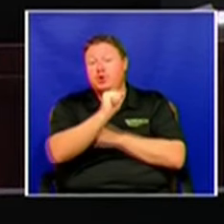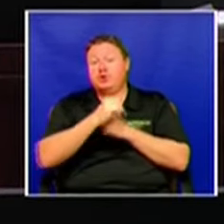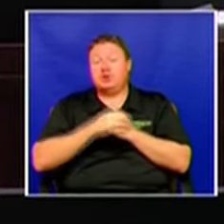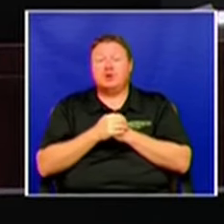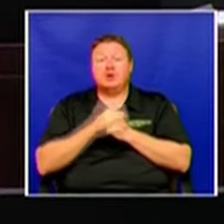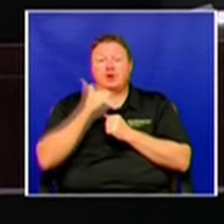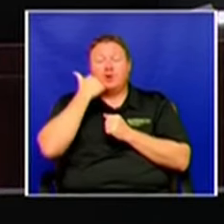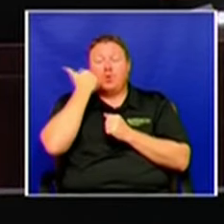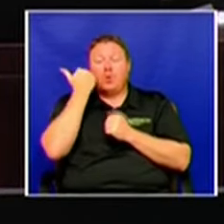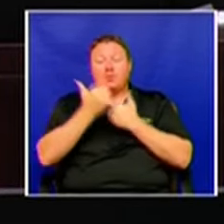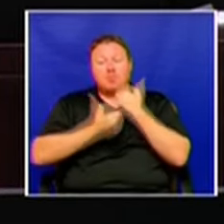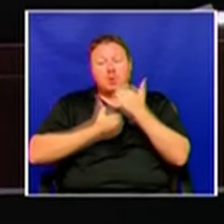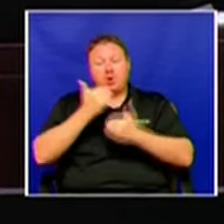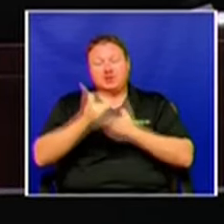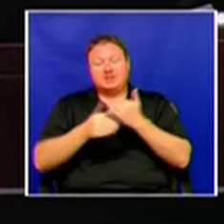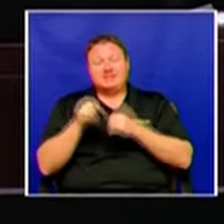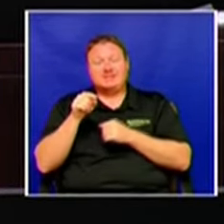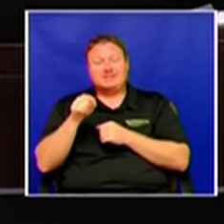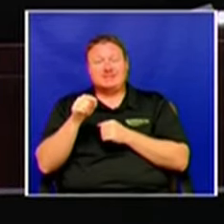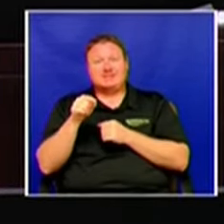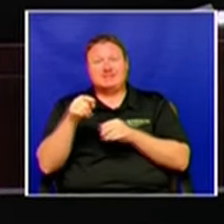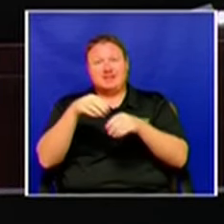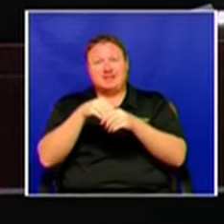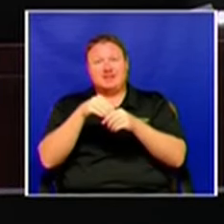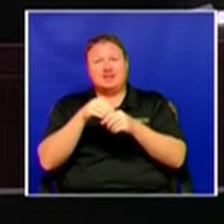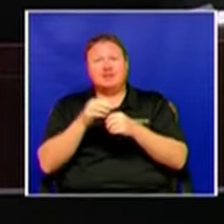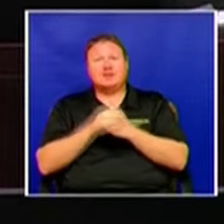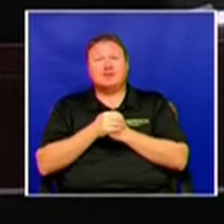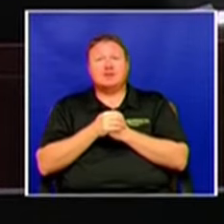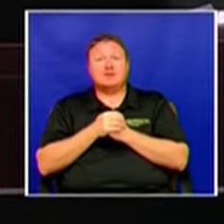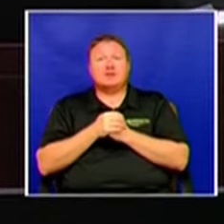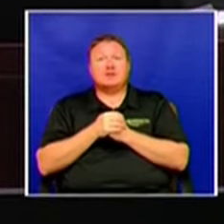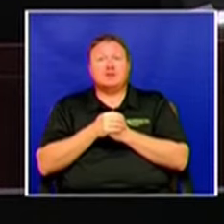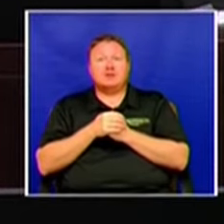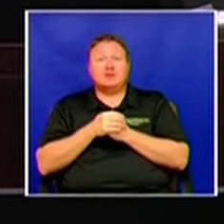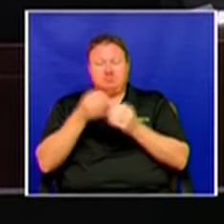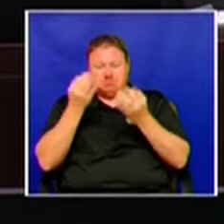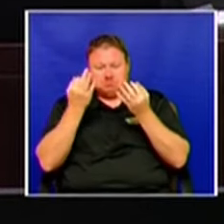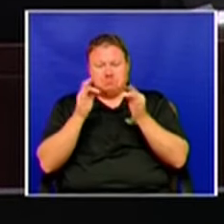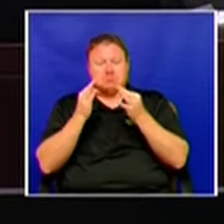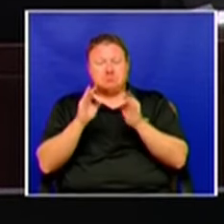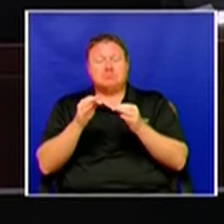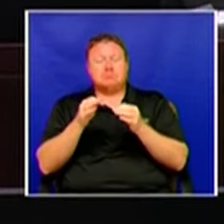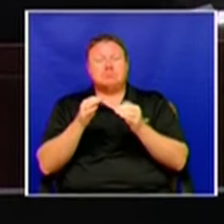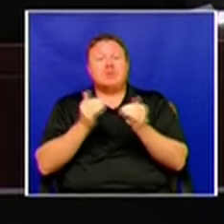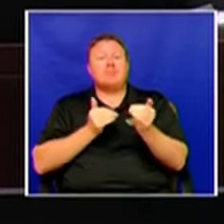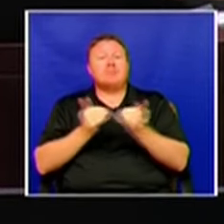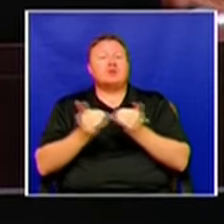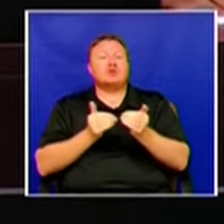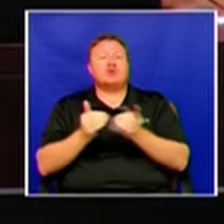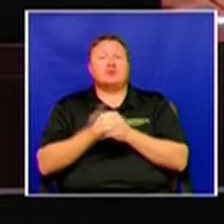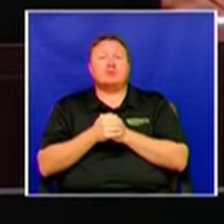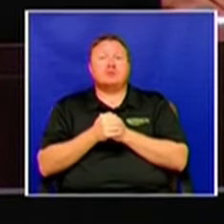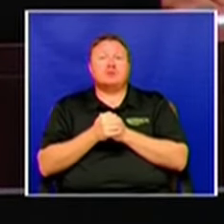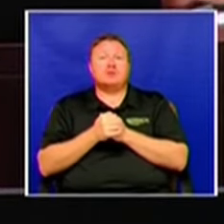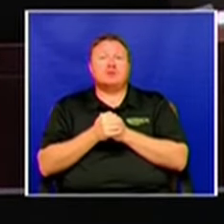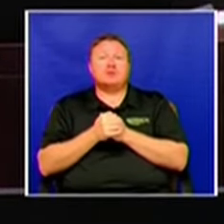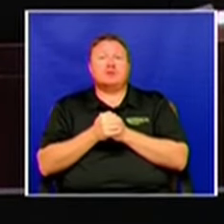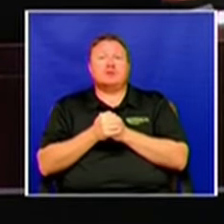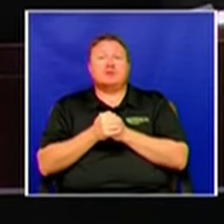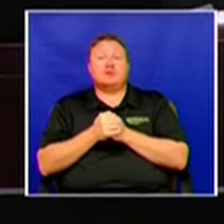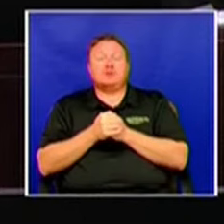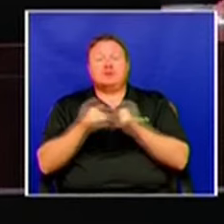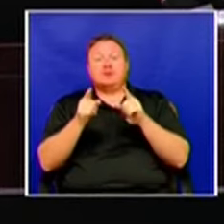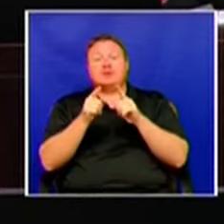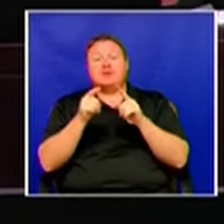this process to reside there and to be properly administered. And it is in